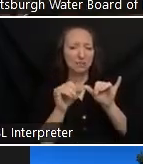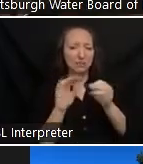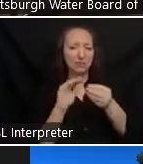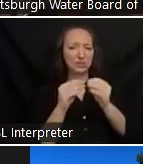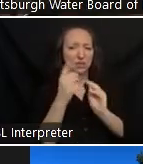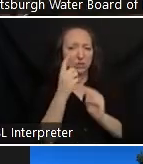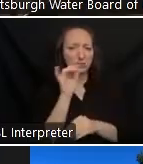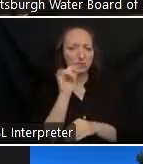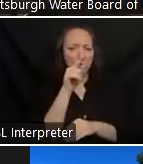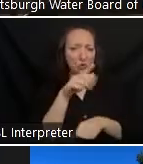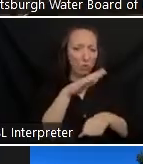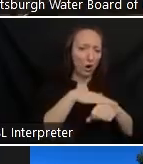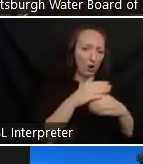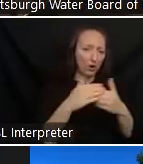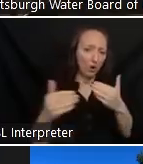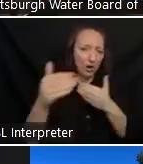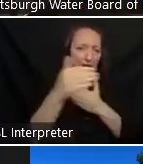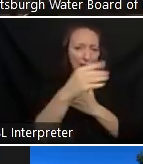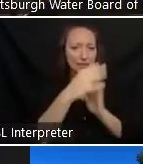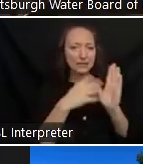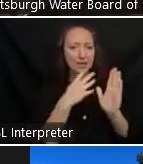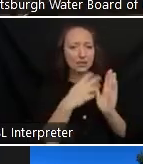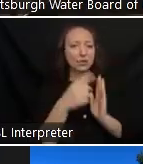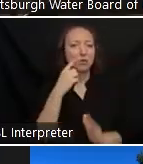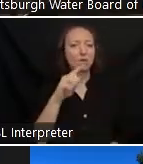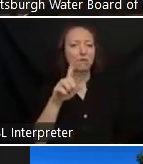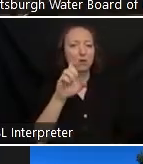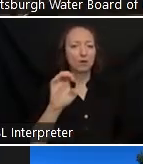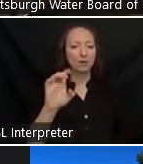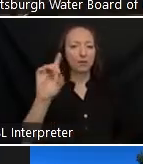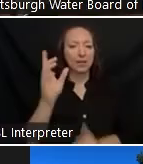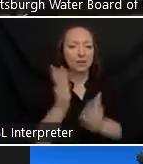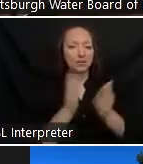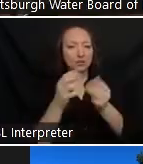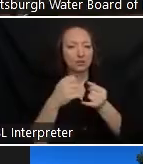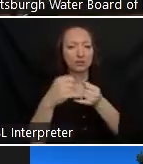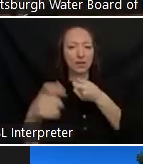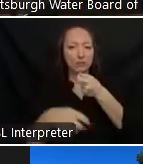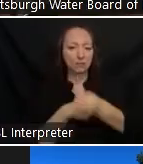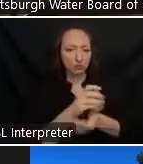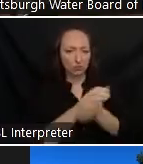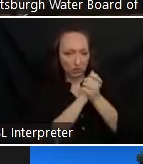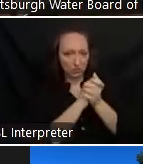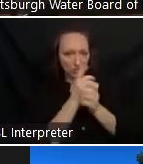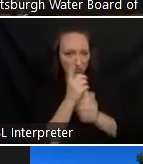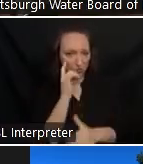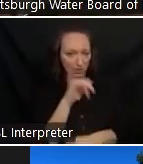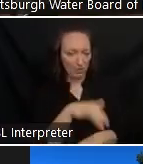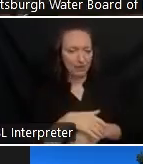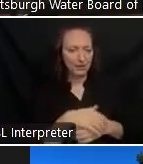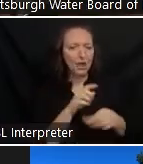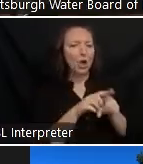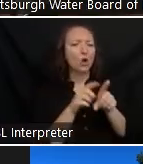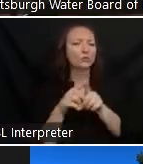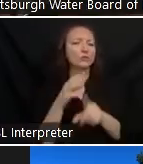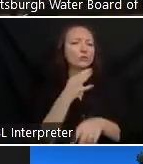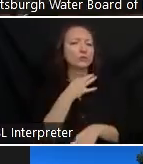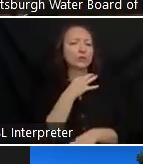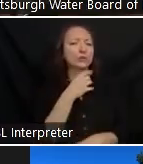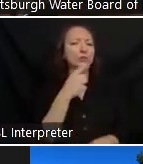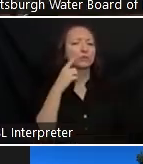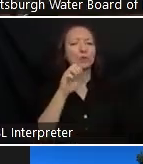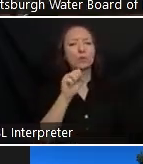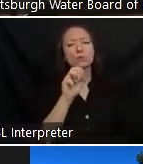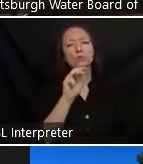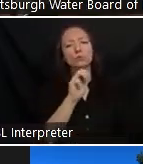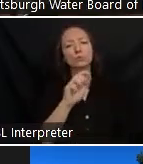lead service line replacements. So congratulations on that, I think. And then curious on the small diameter water